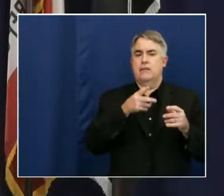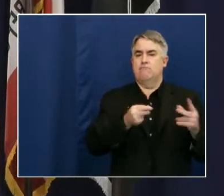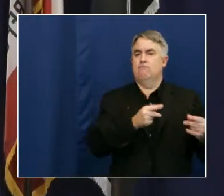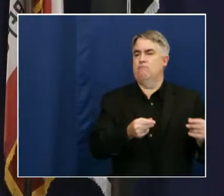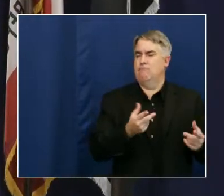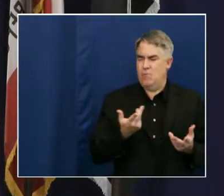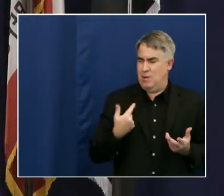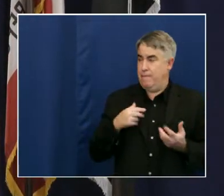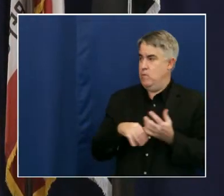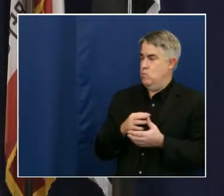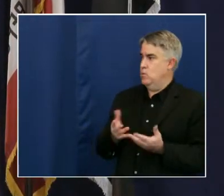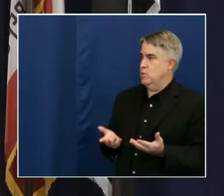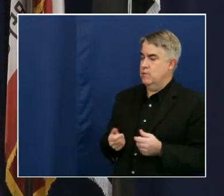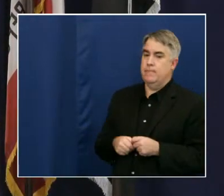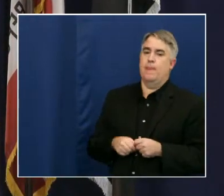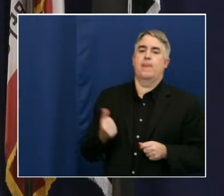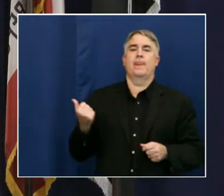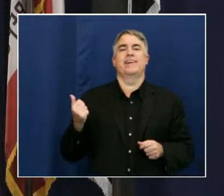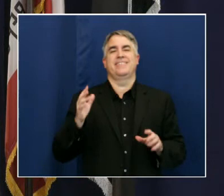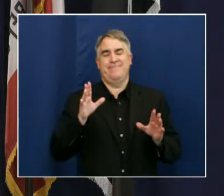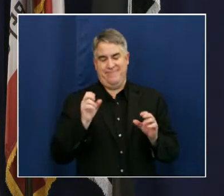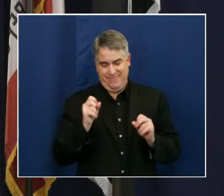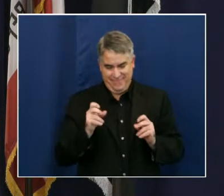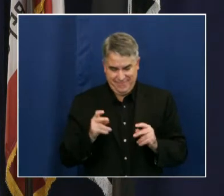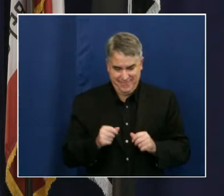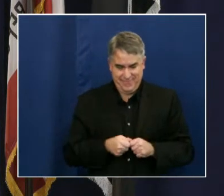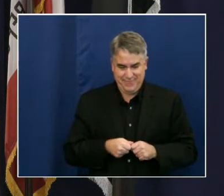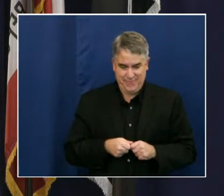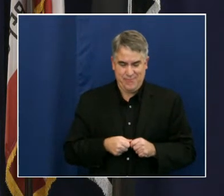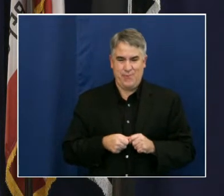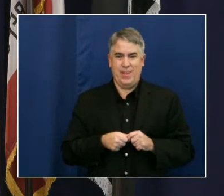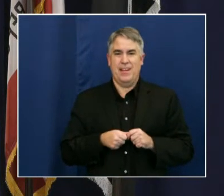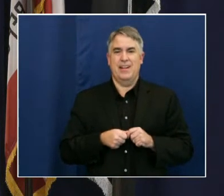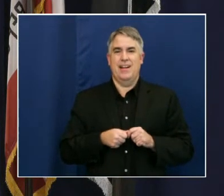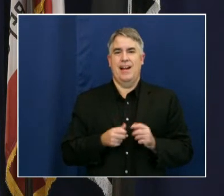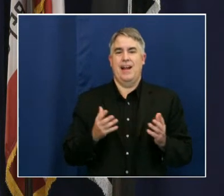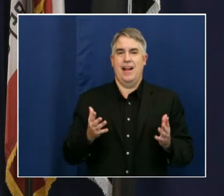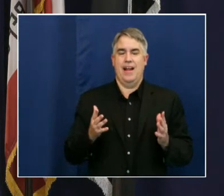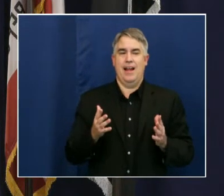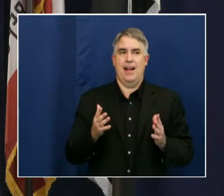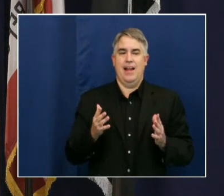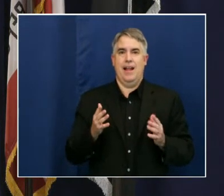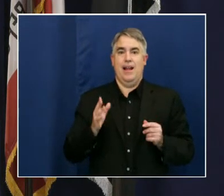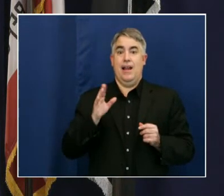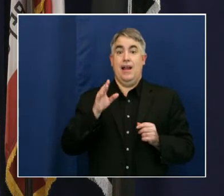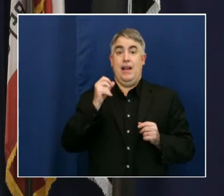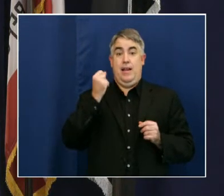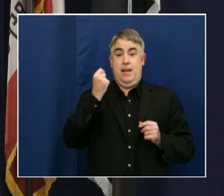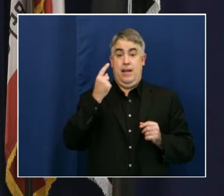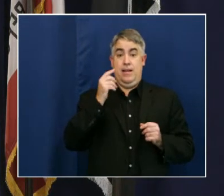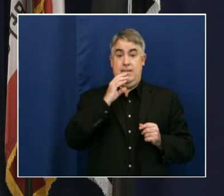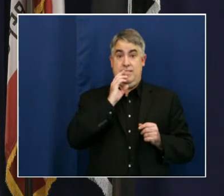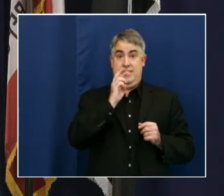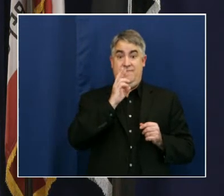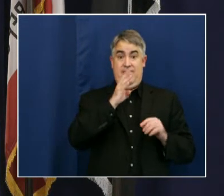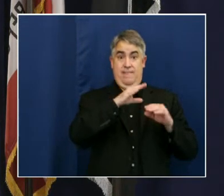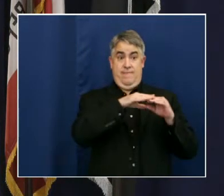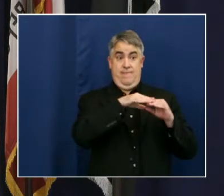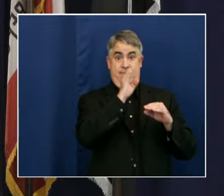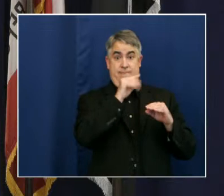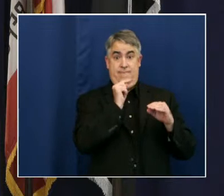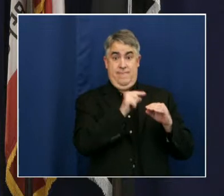Paul, what we said was, so if you break it down and start vaccinating 65 years of age and older, you have some 65